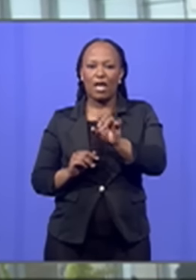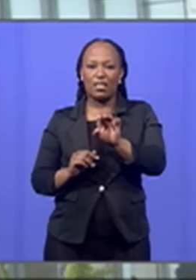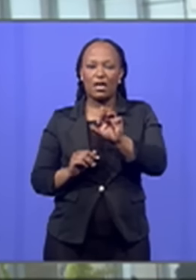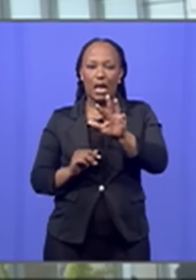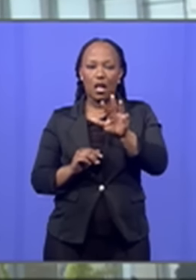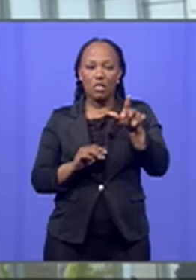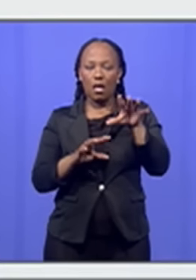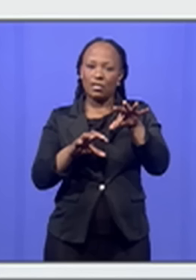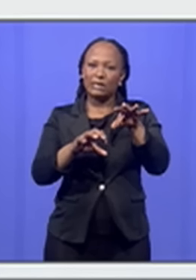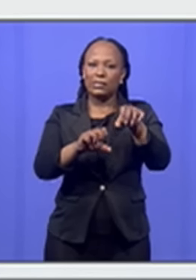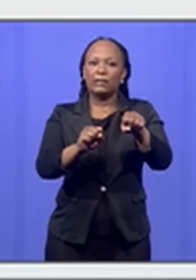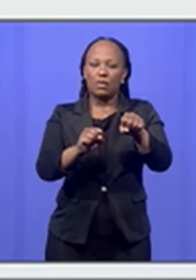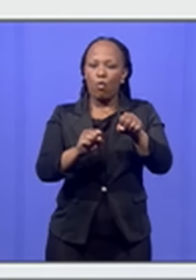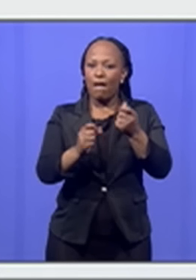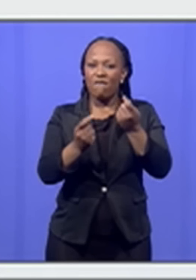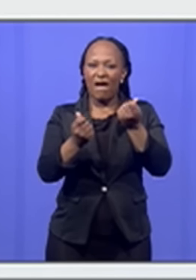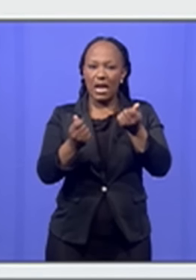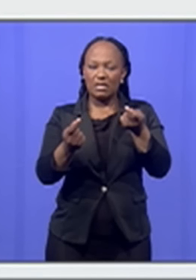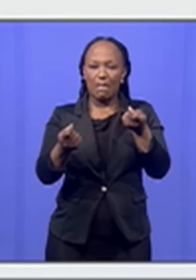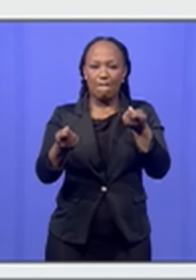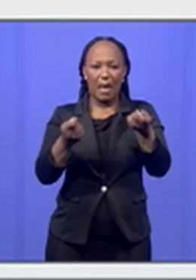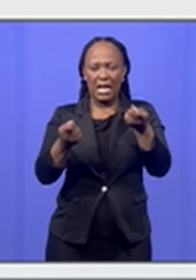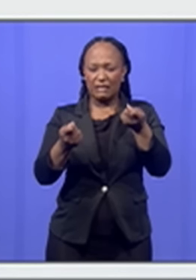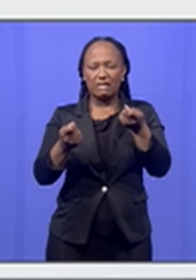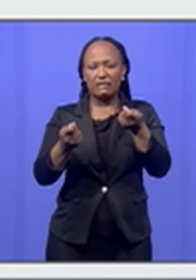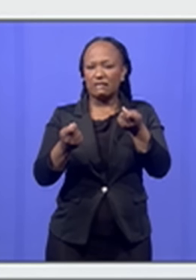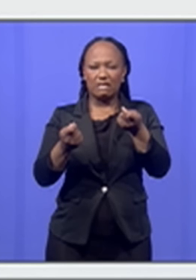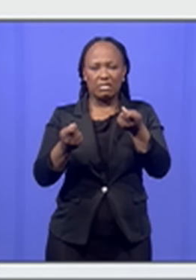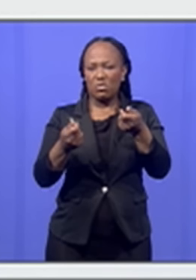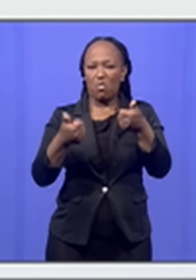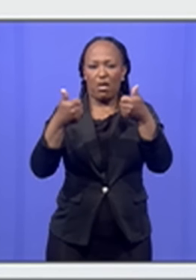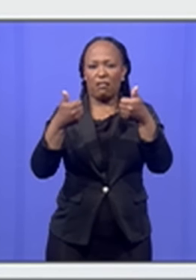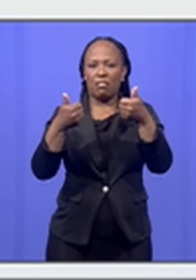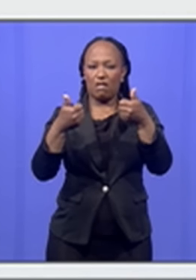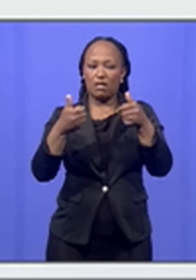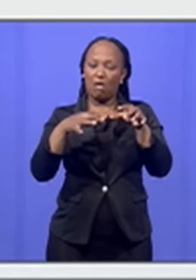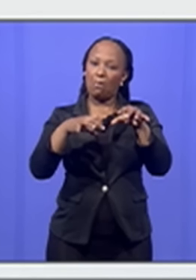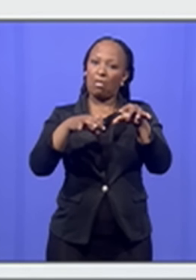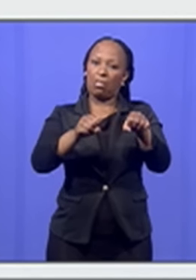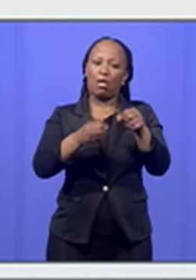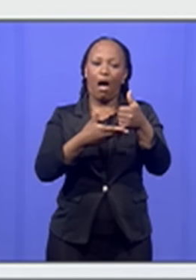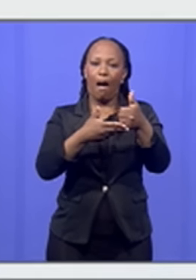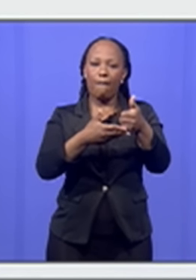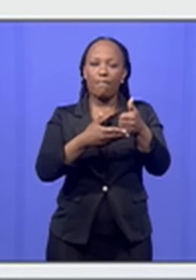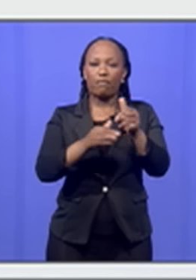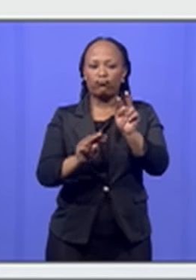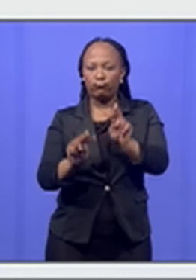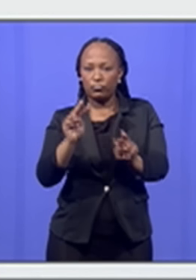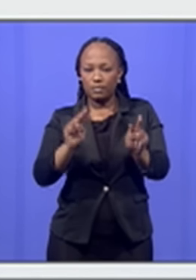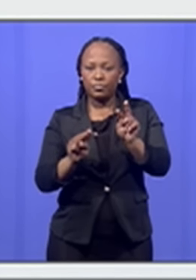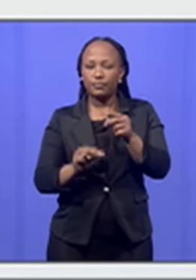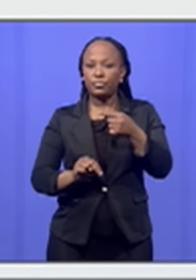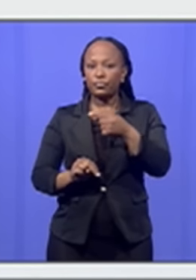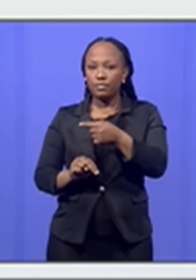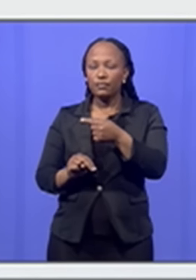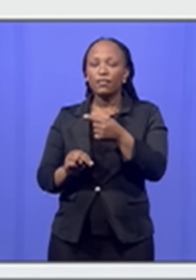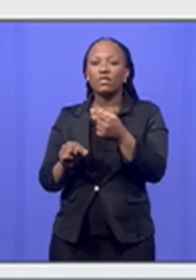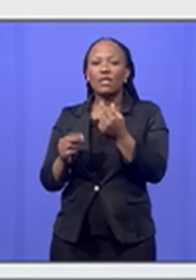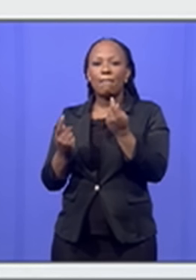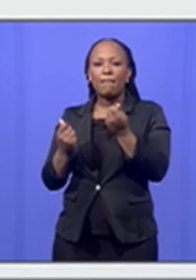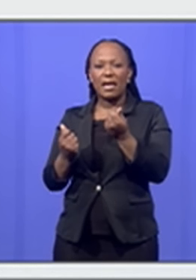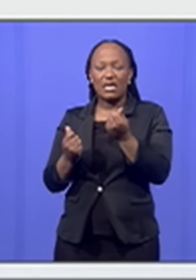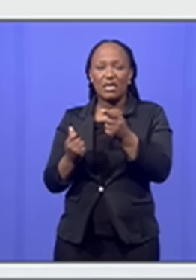ya ditjhelete. Under normal circumstances, people will regard where we are as a distinction, but that does not cover the money that we